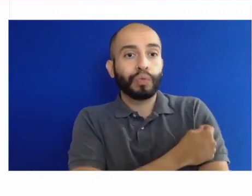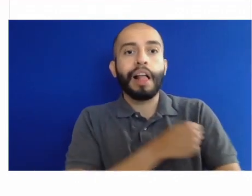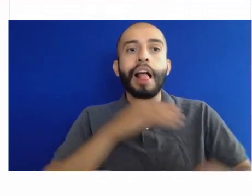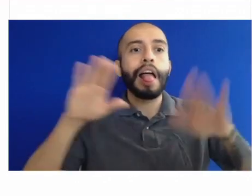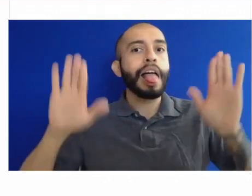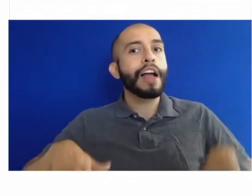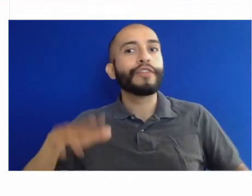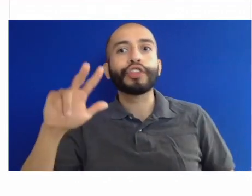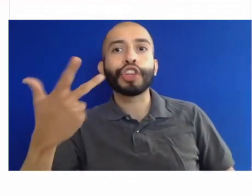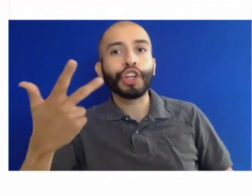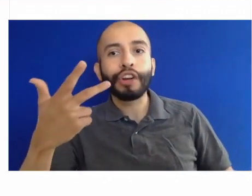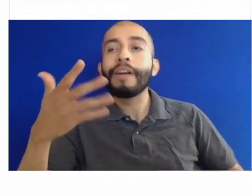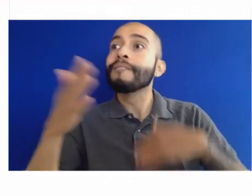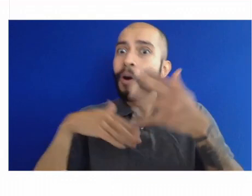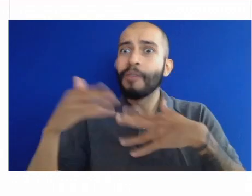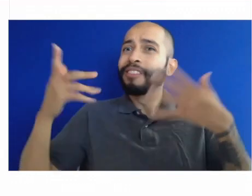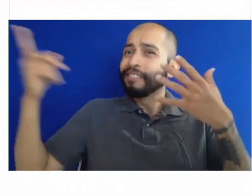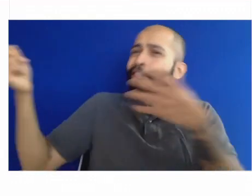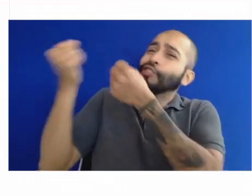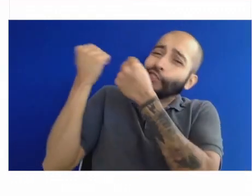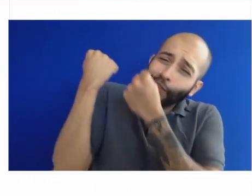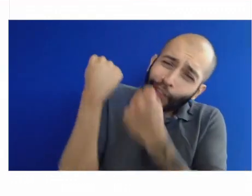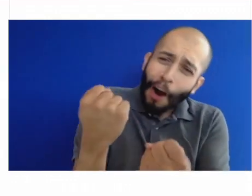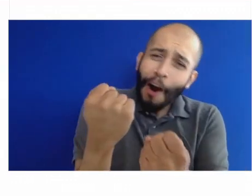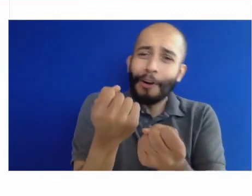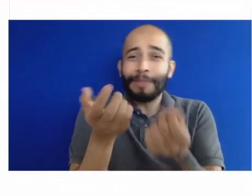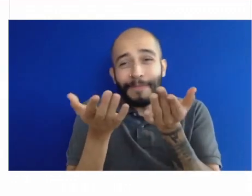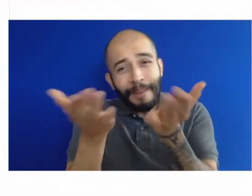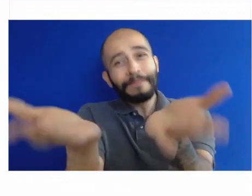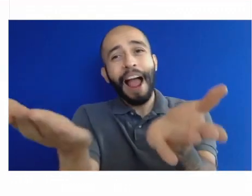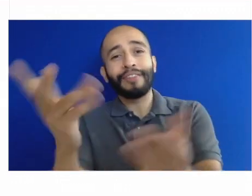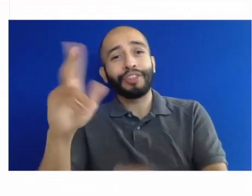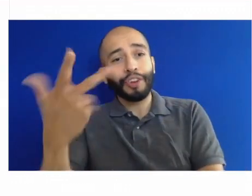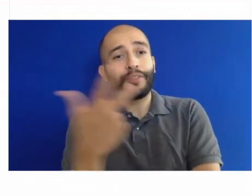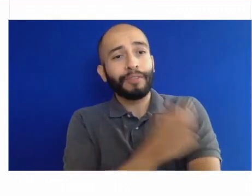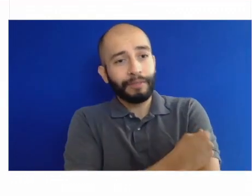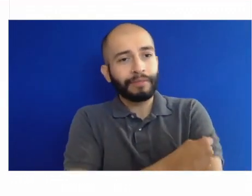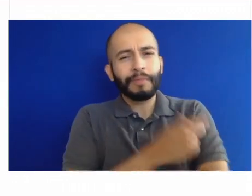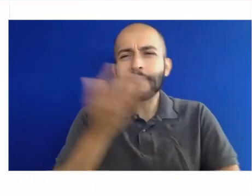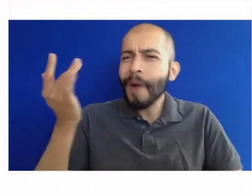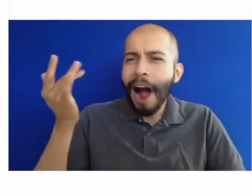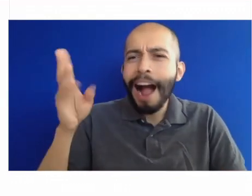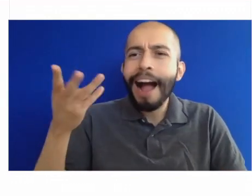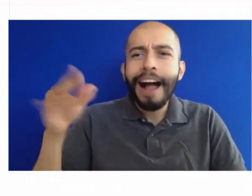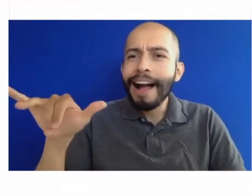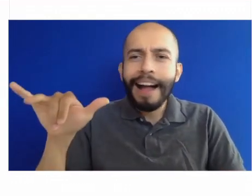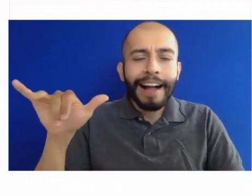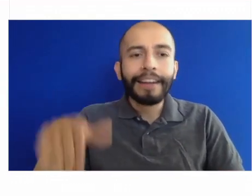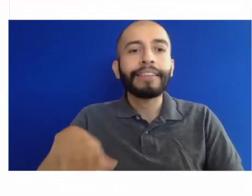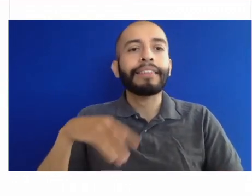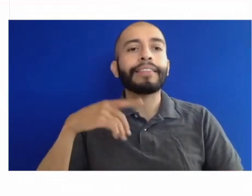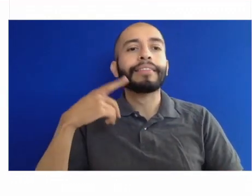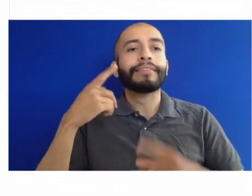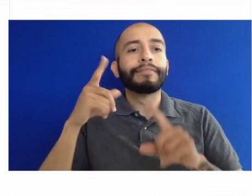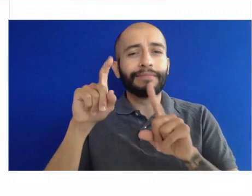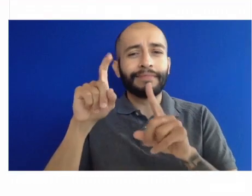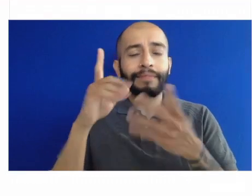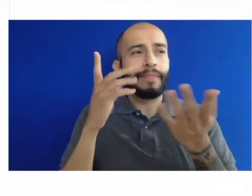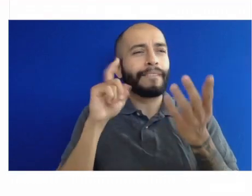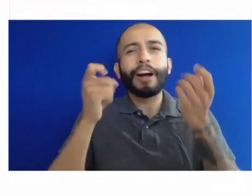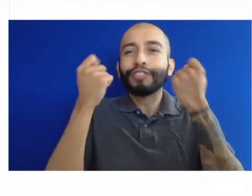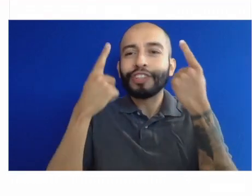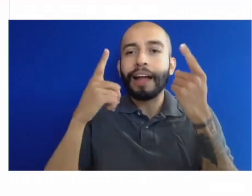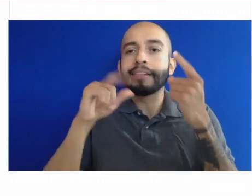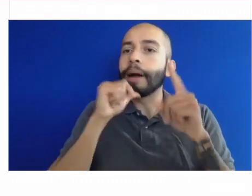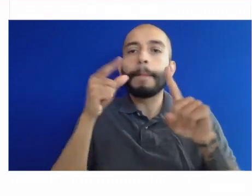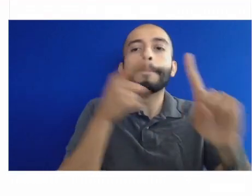about disinformation or misinformation. They're just done. They decided this is all I'm going to do. And I don't think we really understand what happens